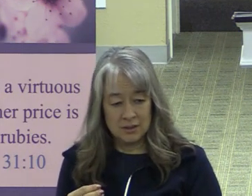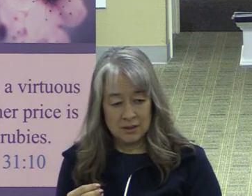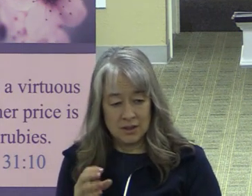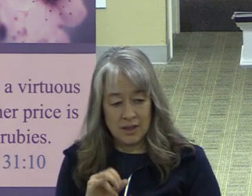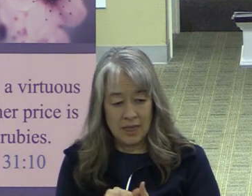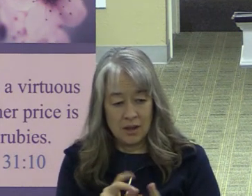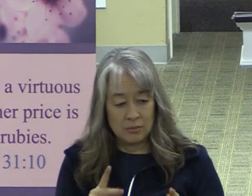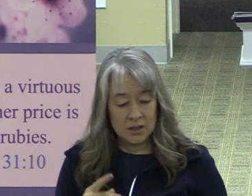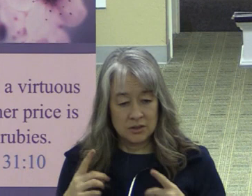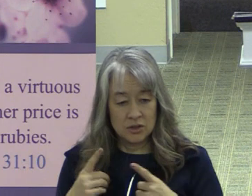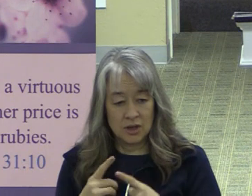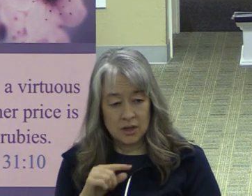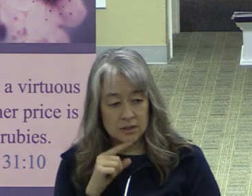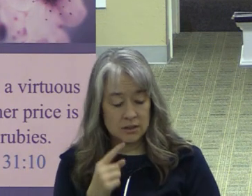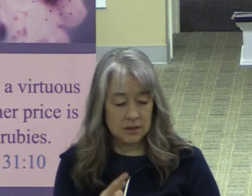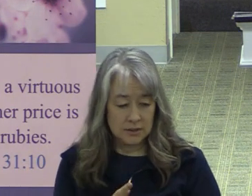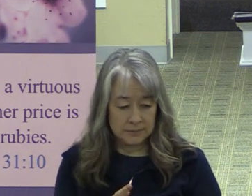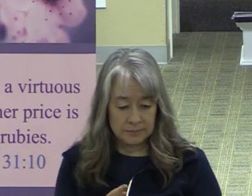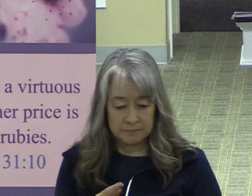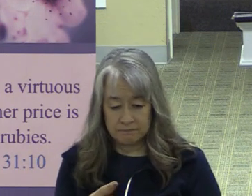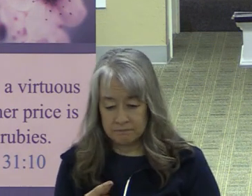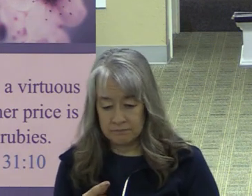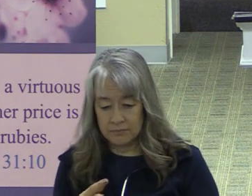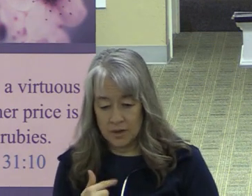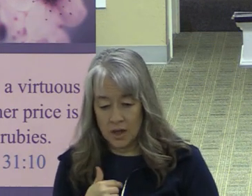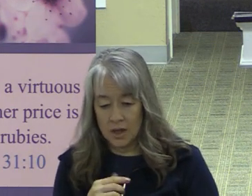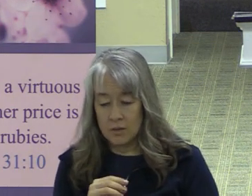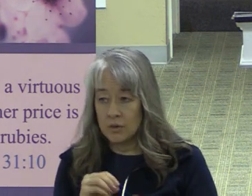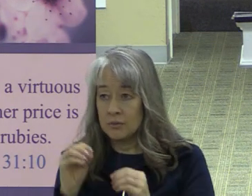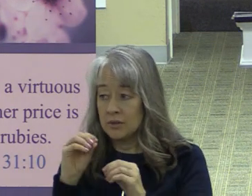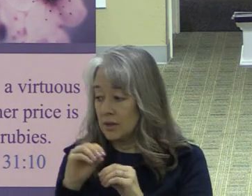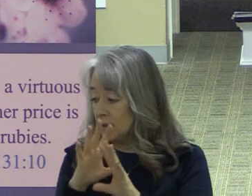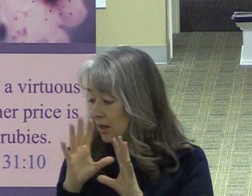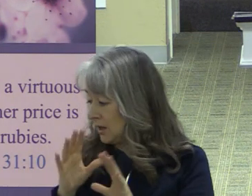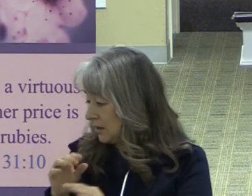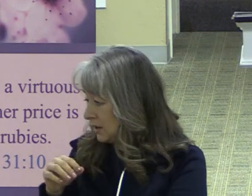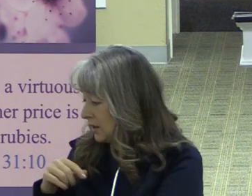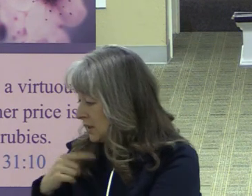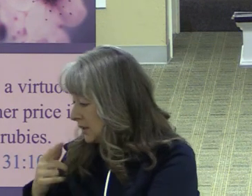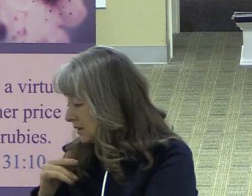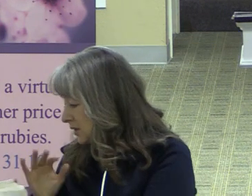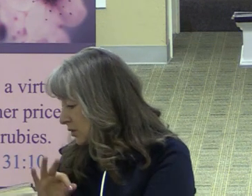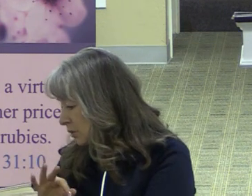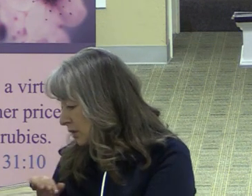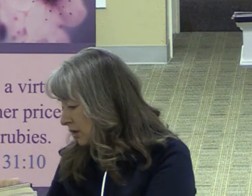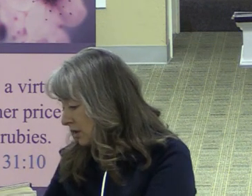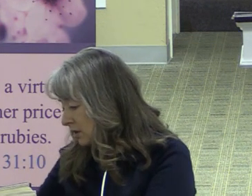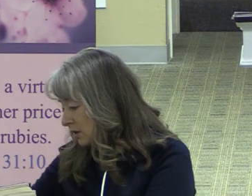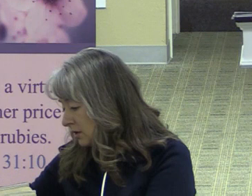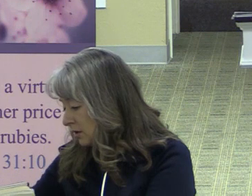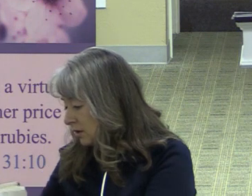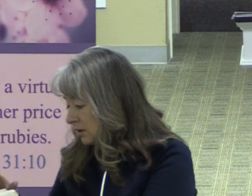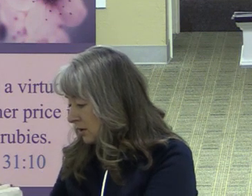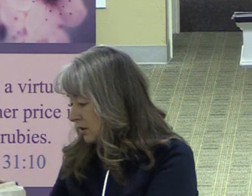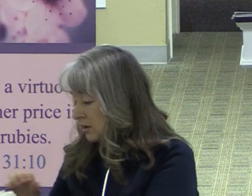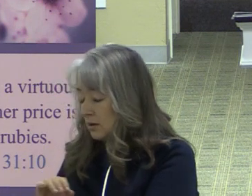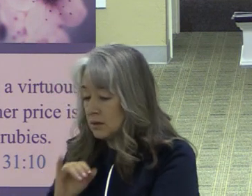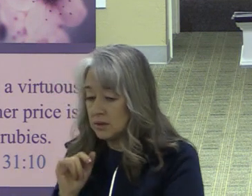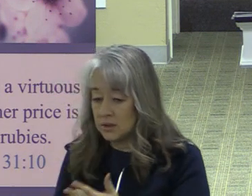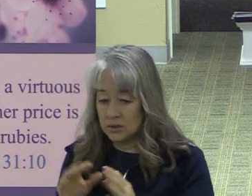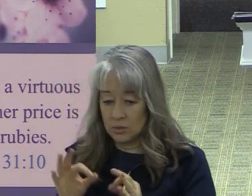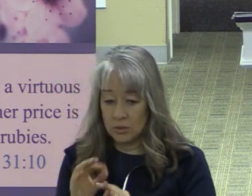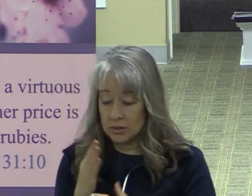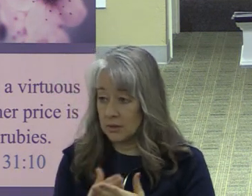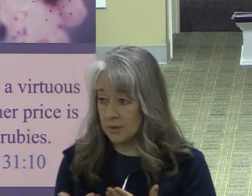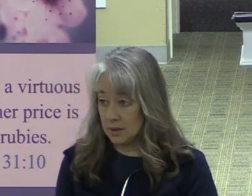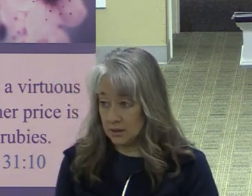in that place of the dragon and saying, you know, and I put it up at the light and I'd say, "Is this worth, you know, is this